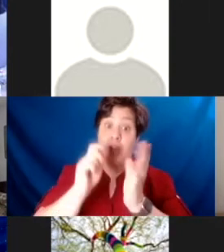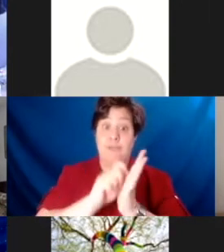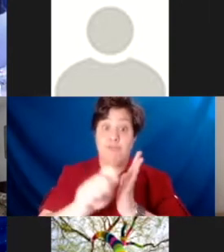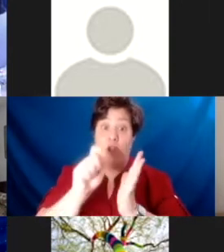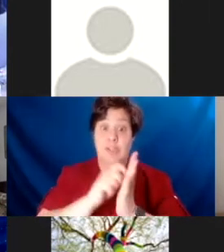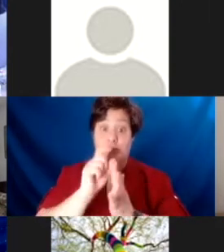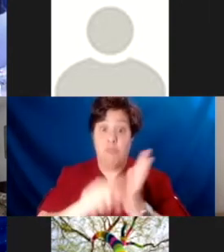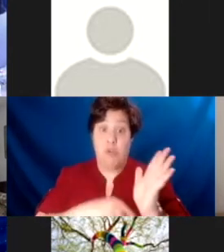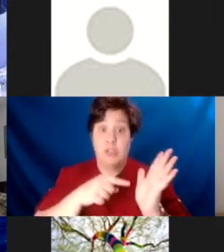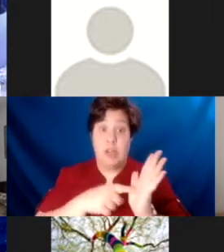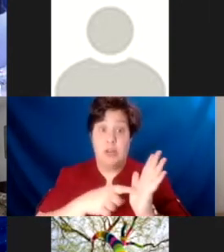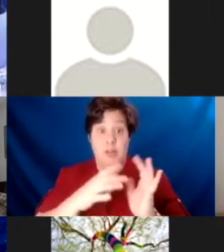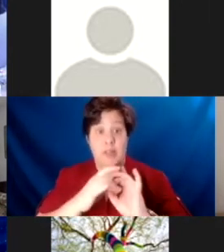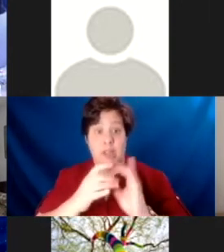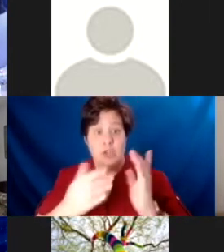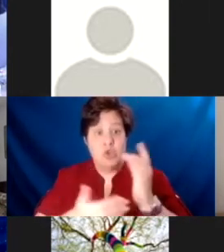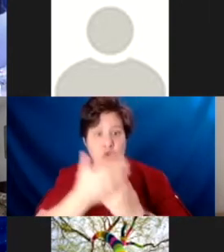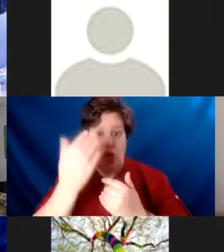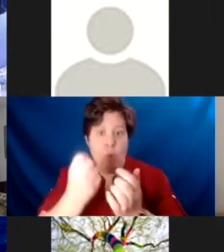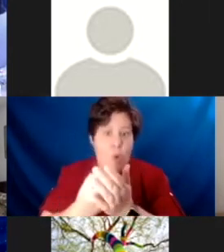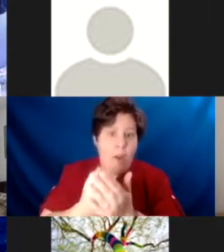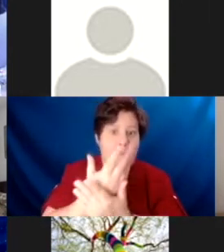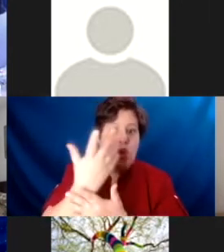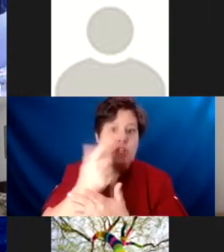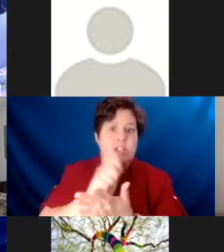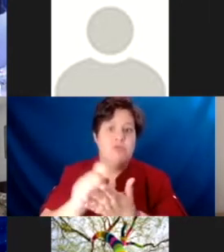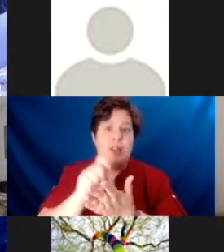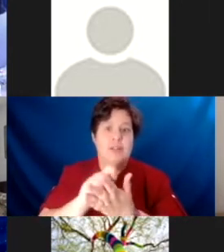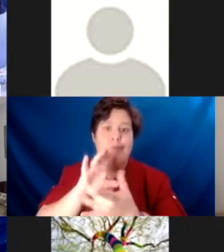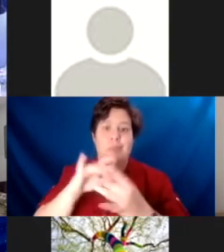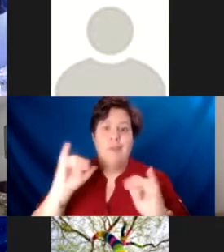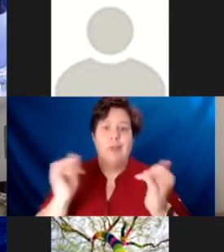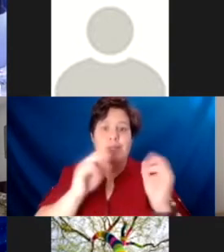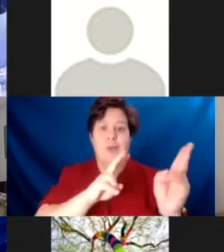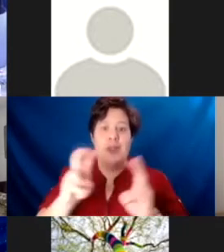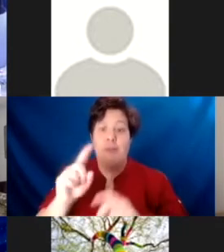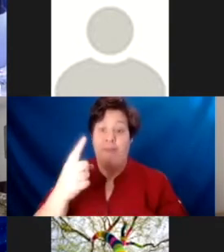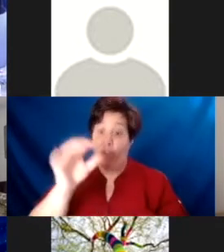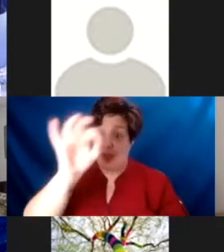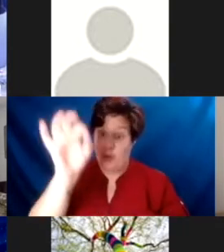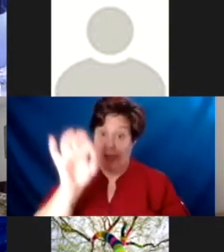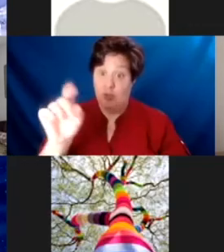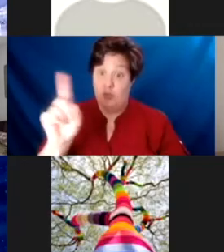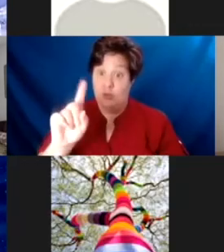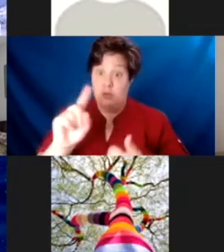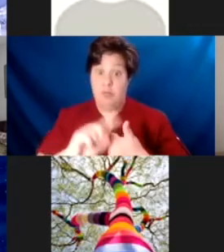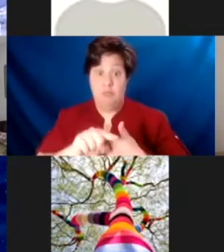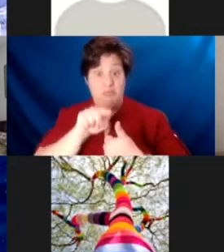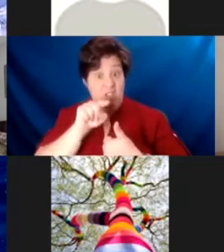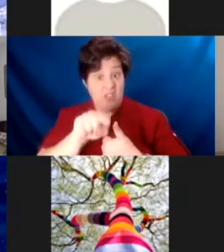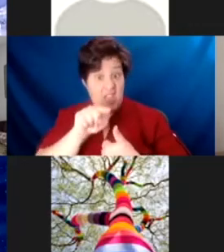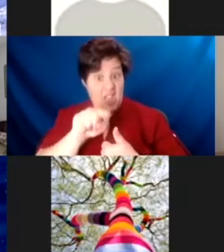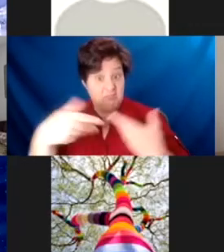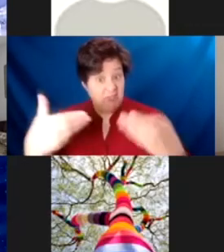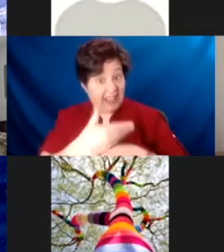that engages new or emerging writers on festival themes. And my first question is that the kind of